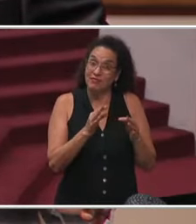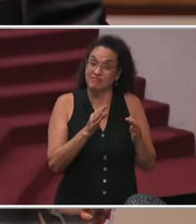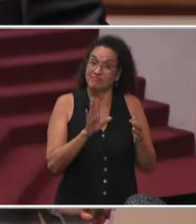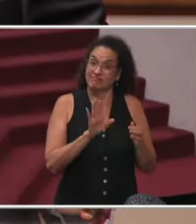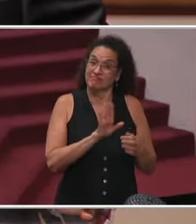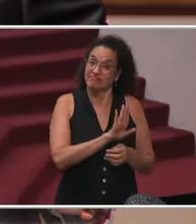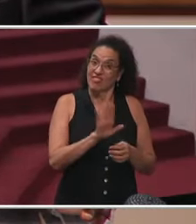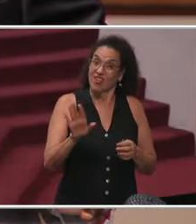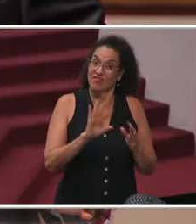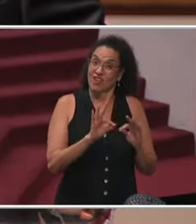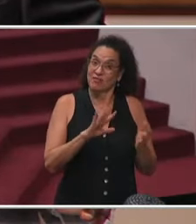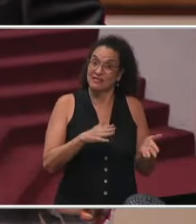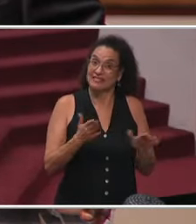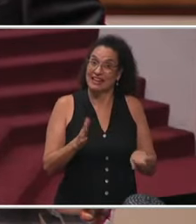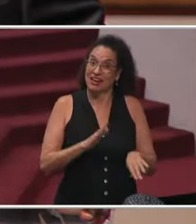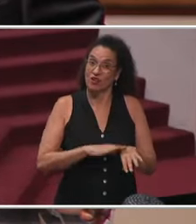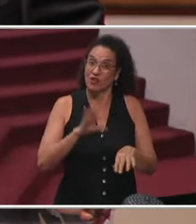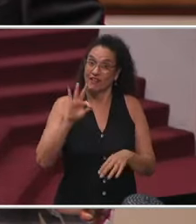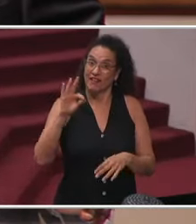on that very day.